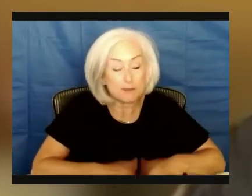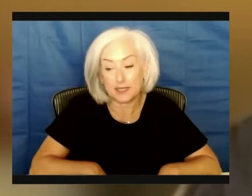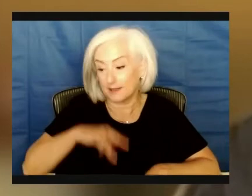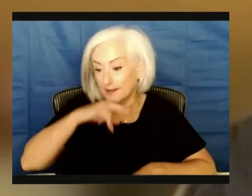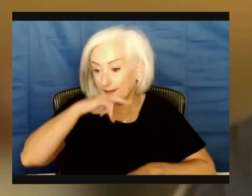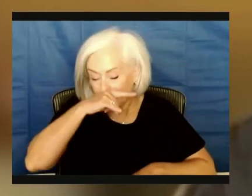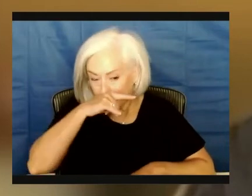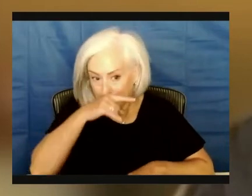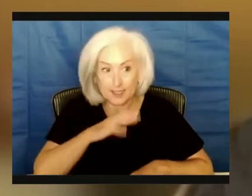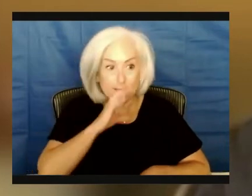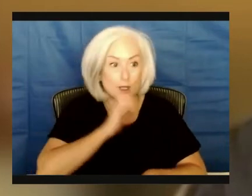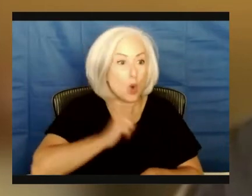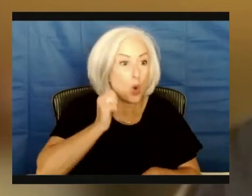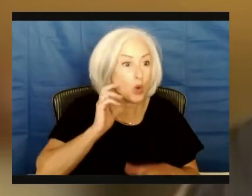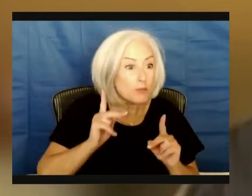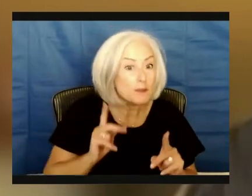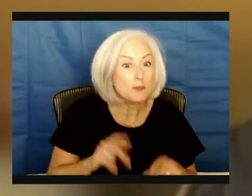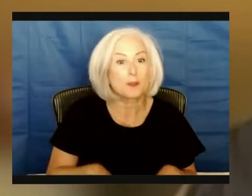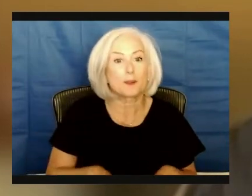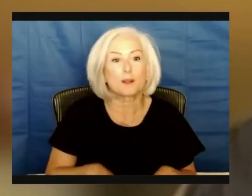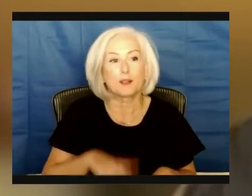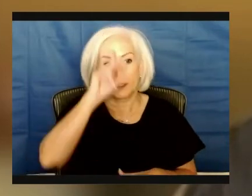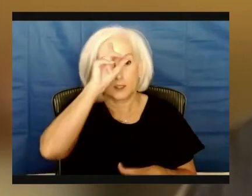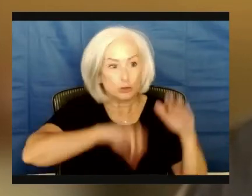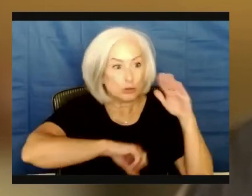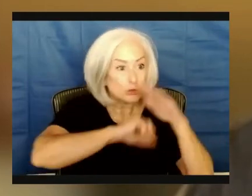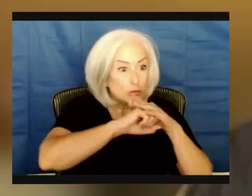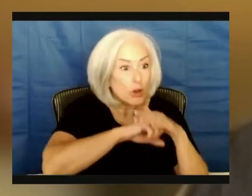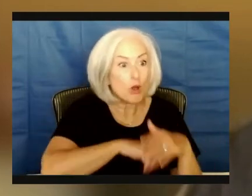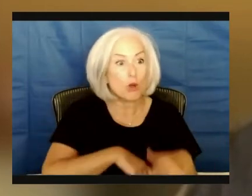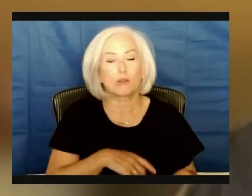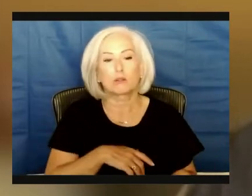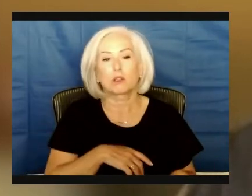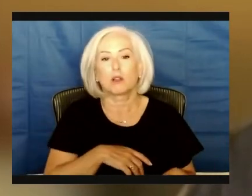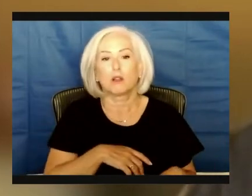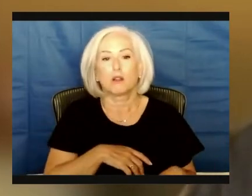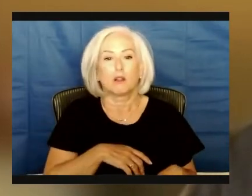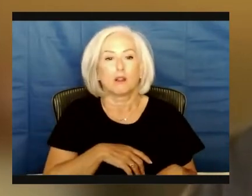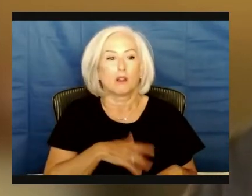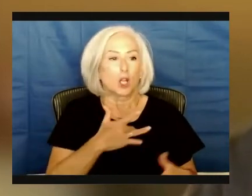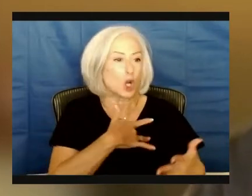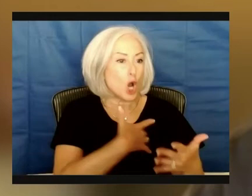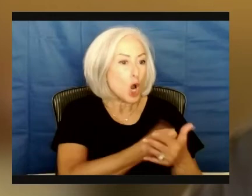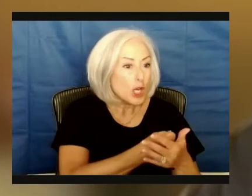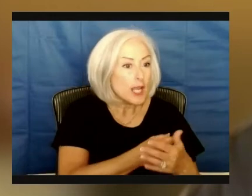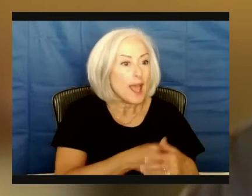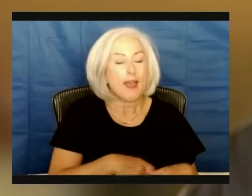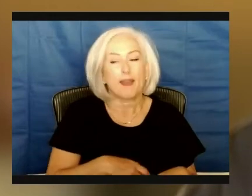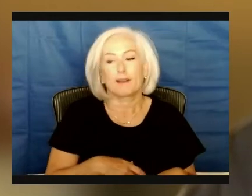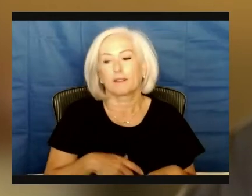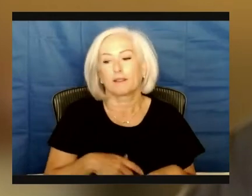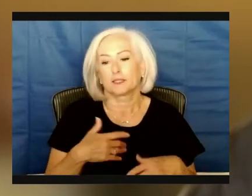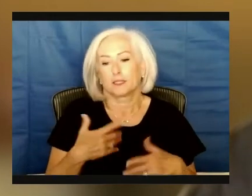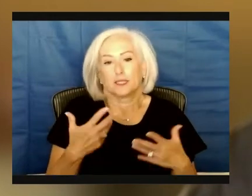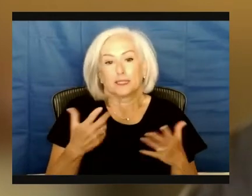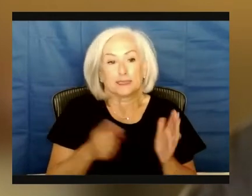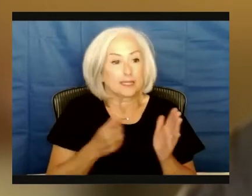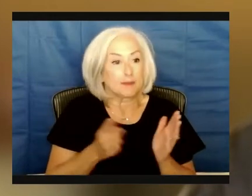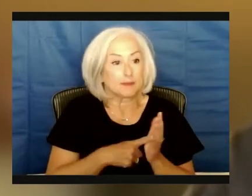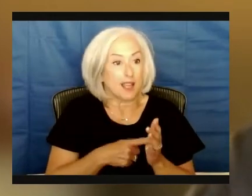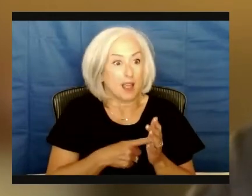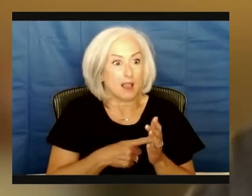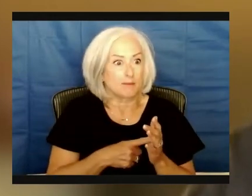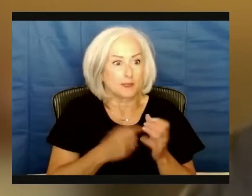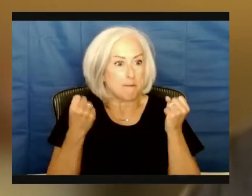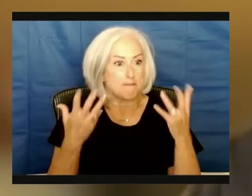have stroke that they could be responding to. It could be cardiac related issues they could be responding to. And sometimes it's a combination of both, one